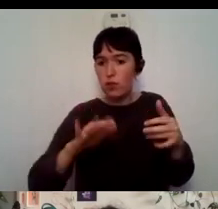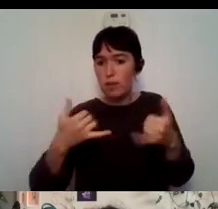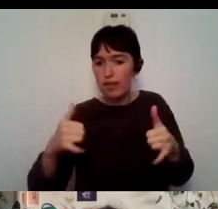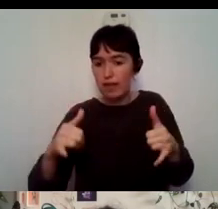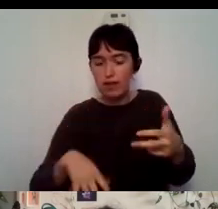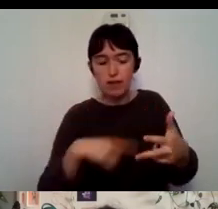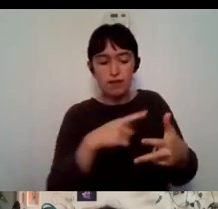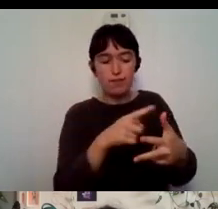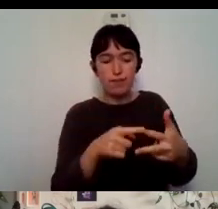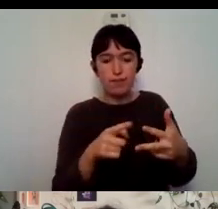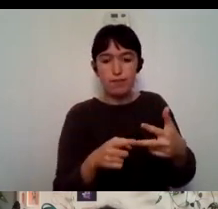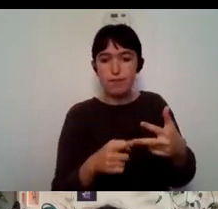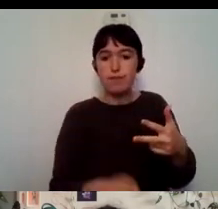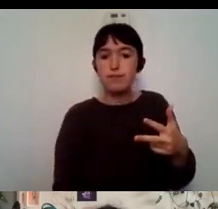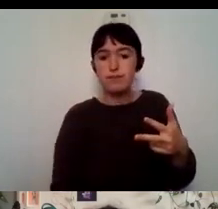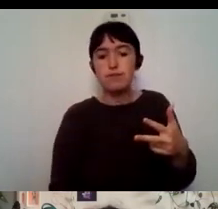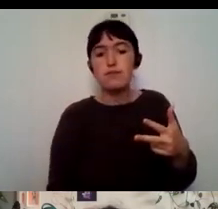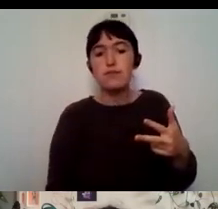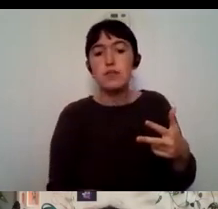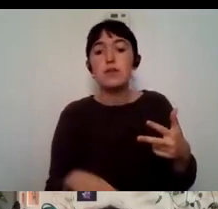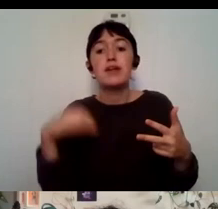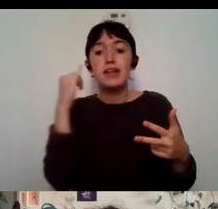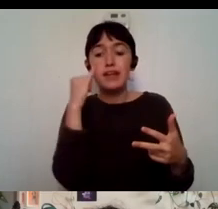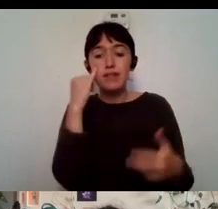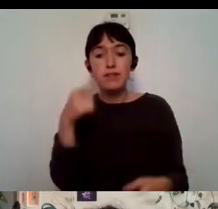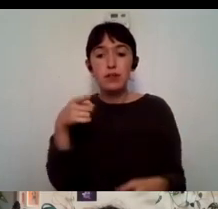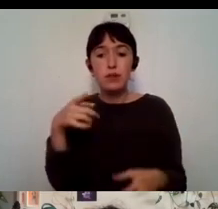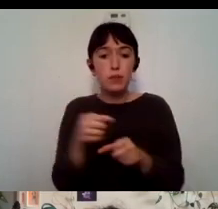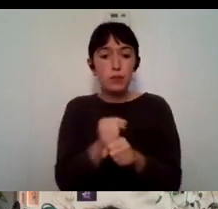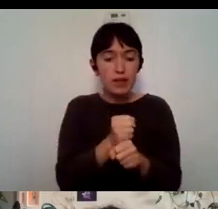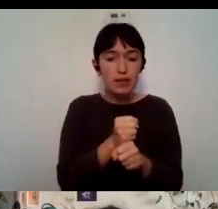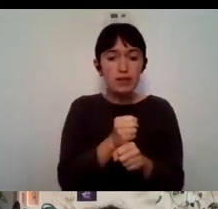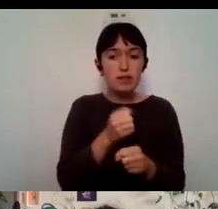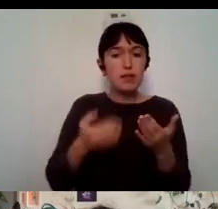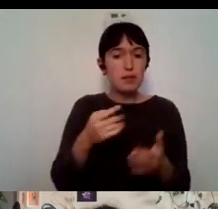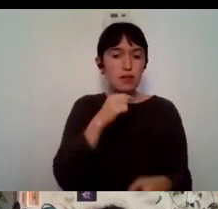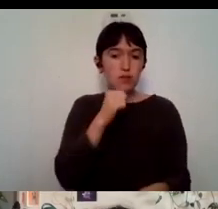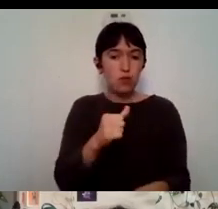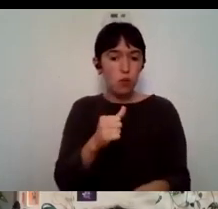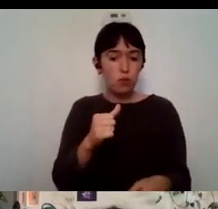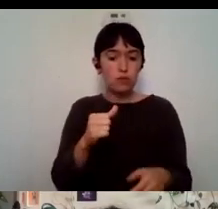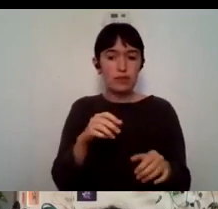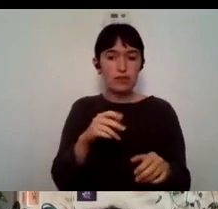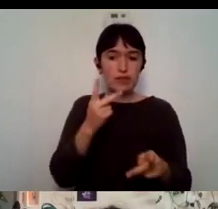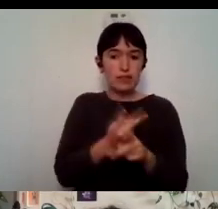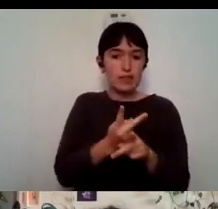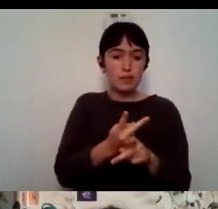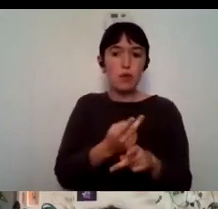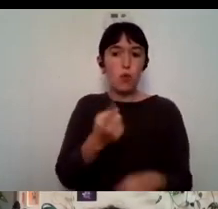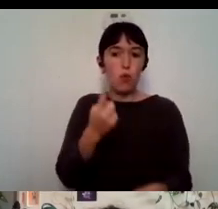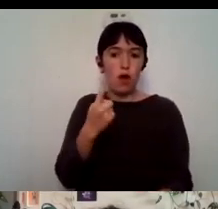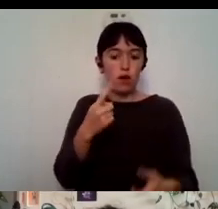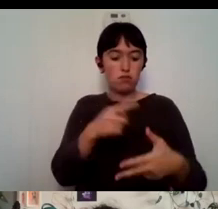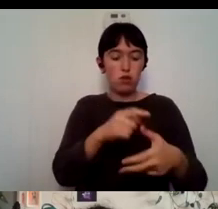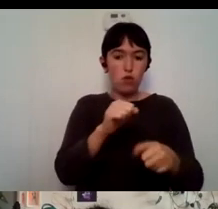won, that doesn't necessarily mean that you stay with the same response. That kind of makes you more unpredictable. And so it